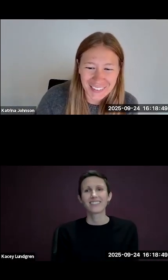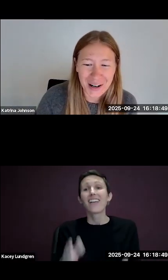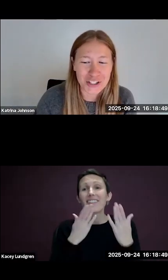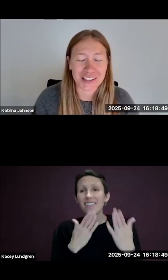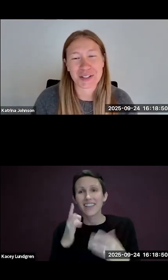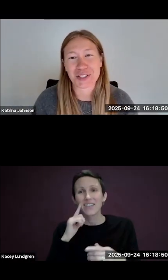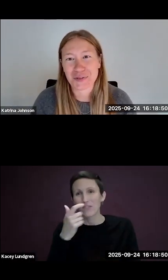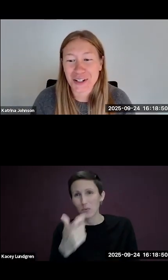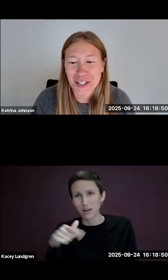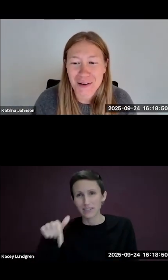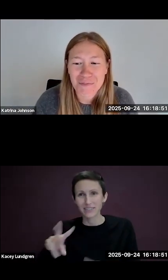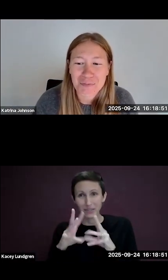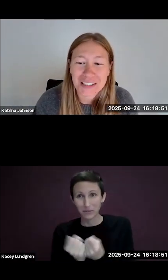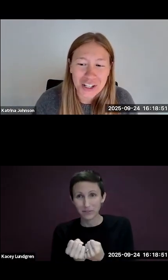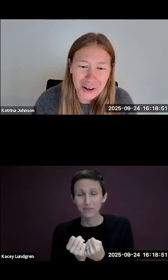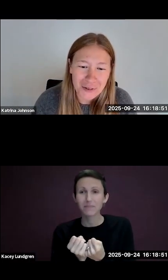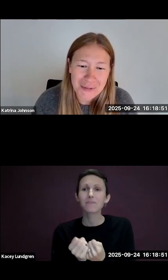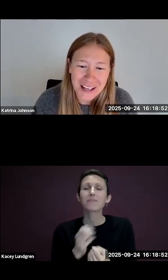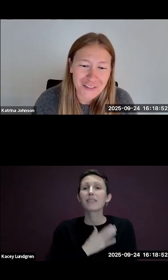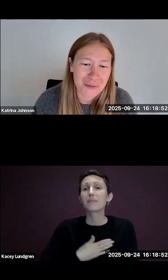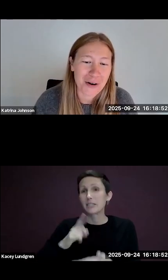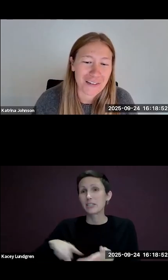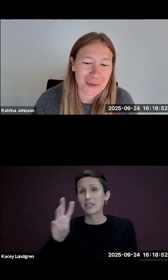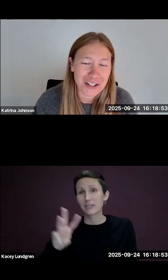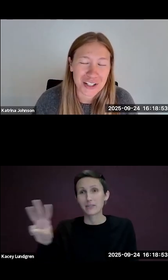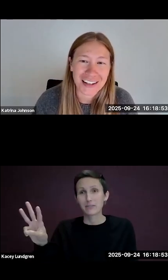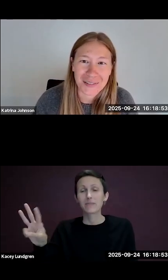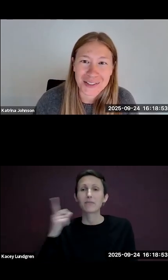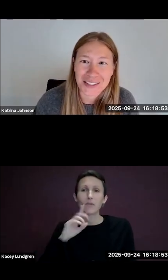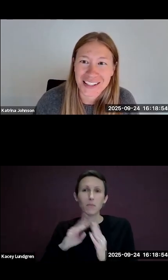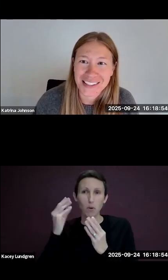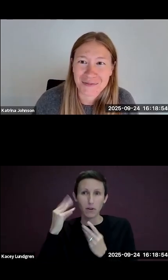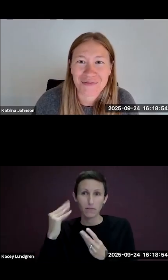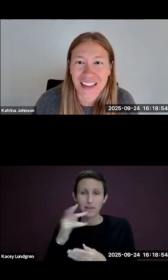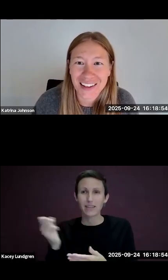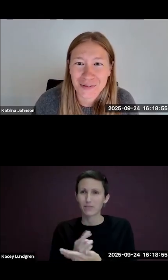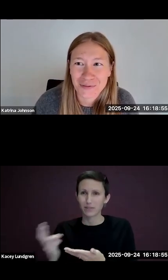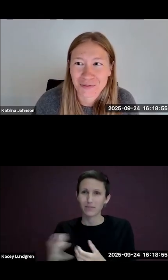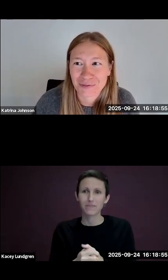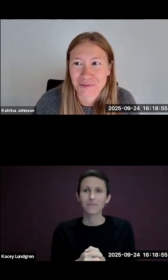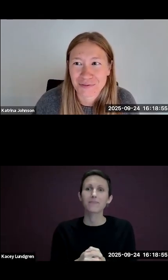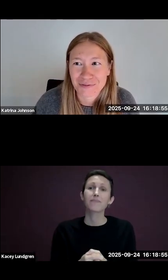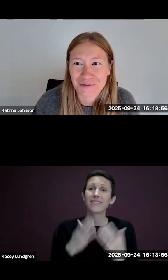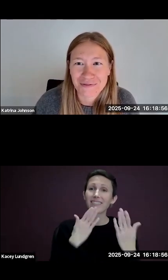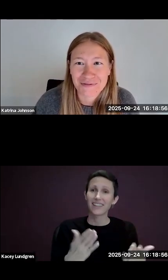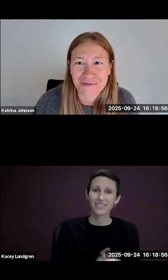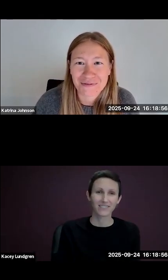Thank you all for watching this workshop. Please check out our website for more information and resources. Thank you.